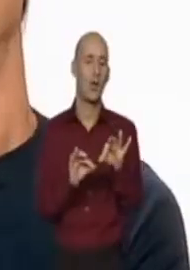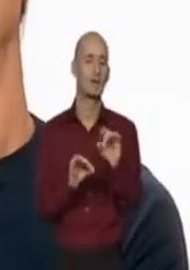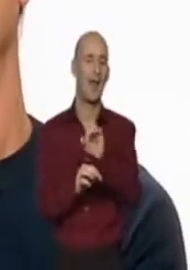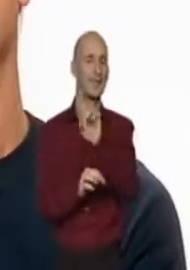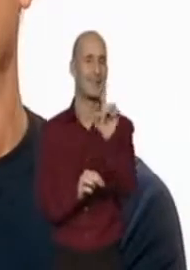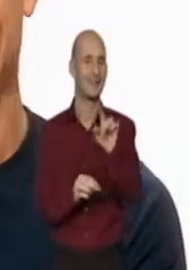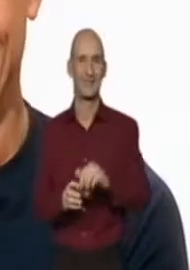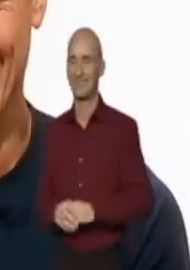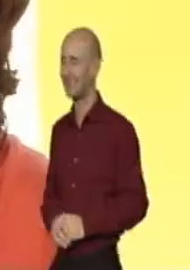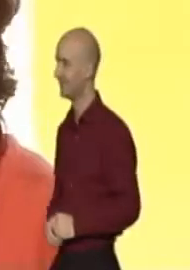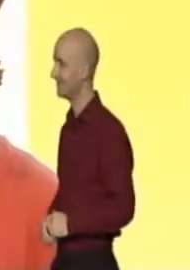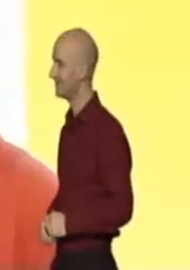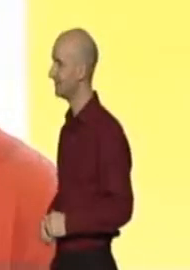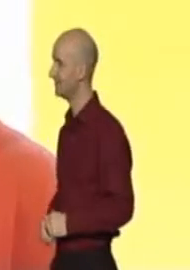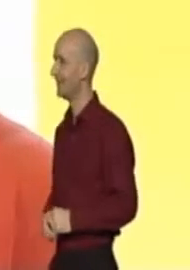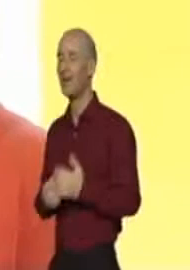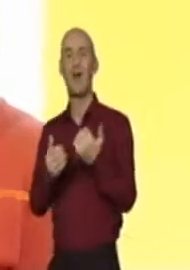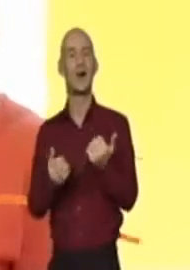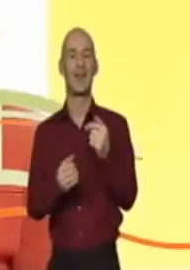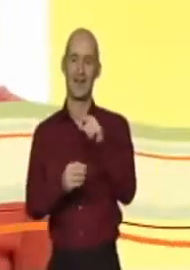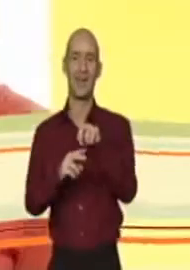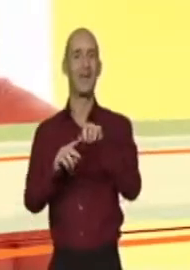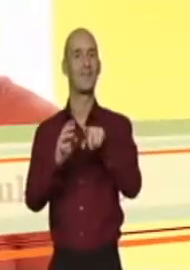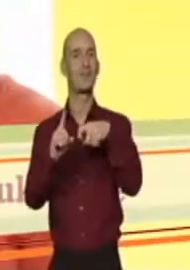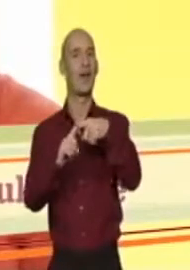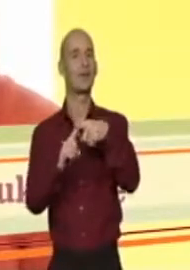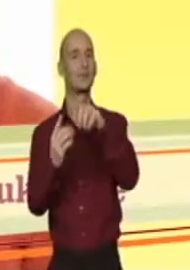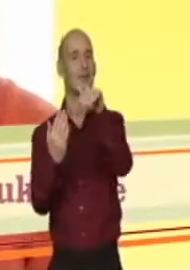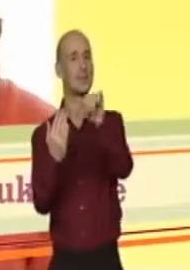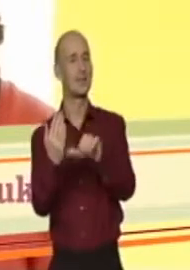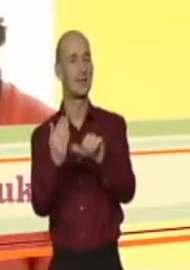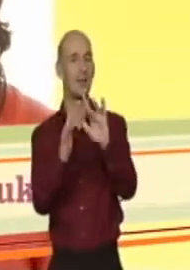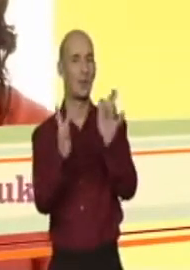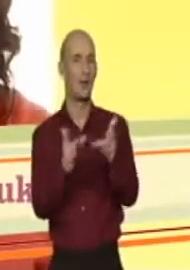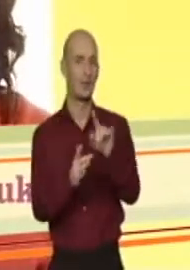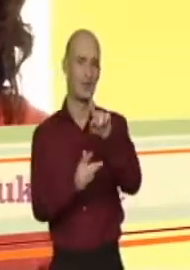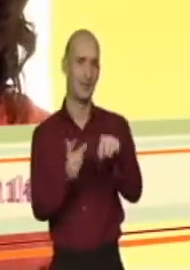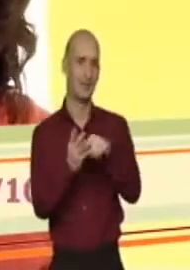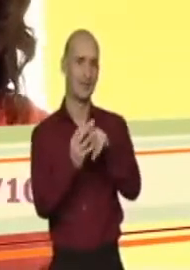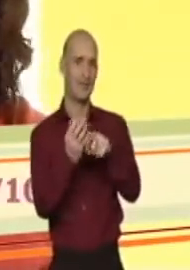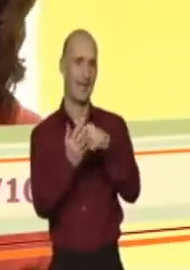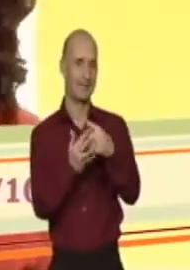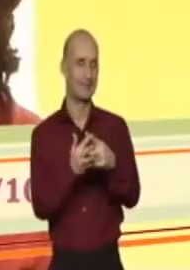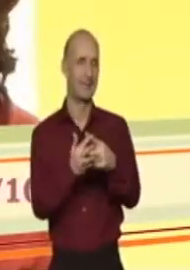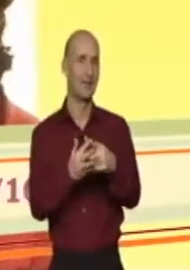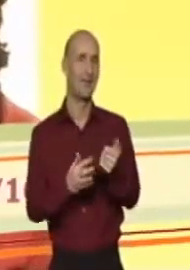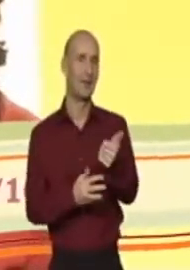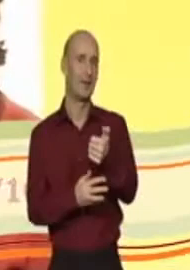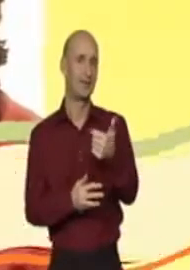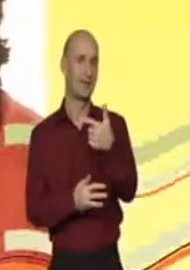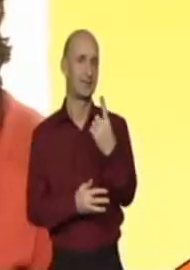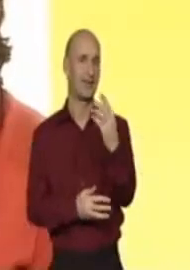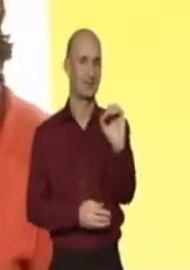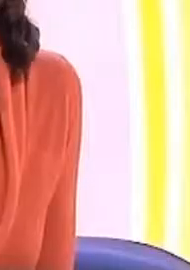minute. Okay, all of Frank's recipes are available on the website, of course, skyone.co.uk/taste, or on Sky Text